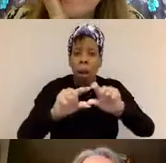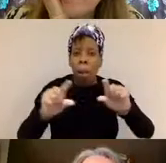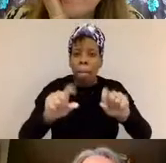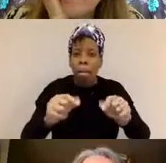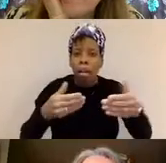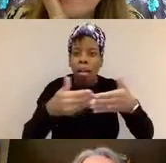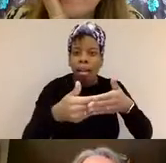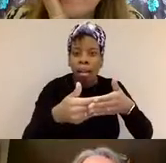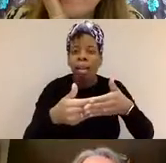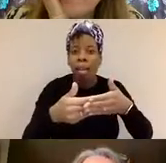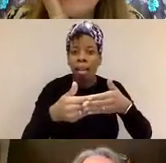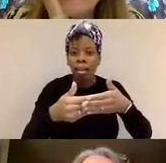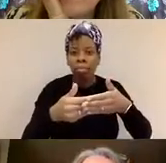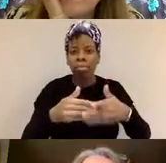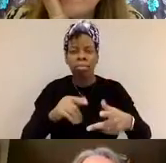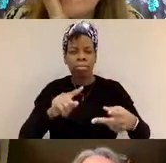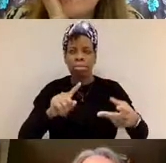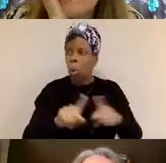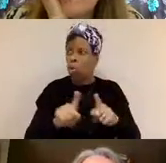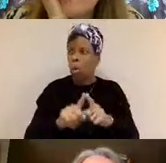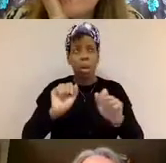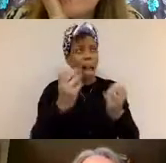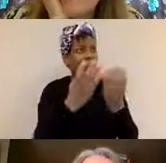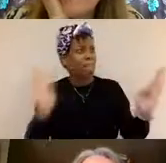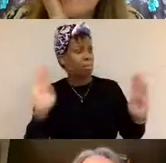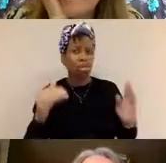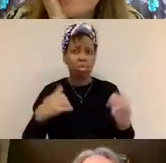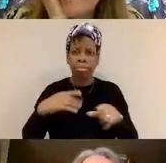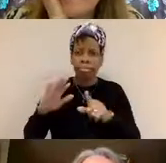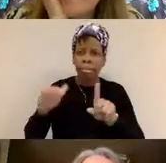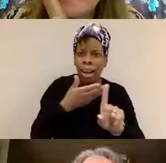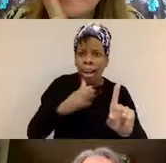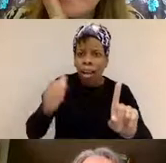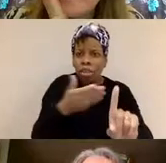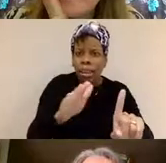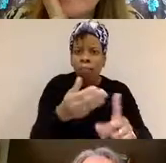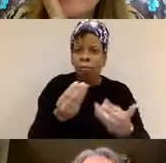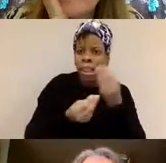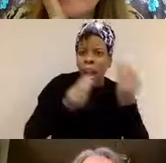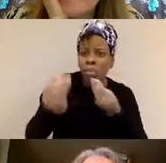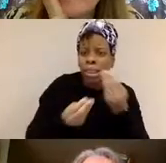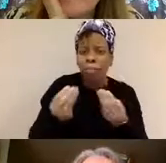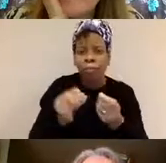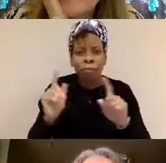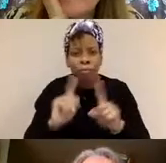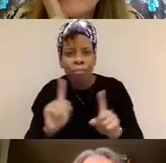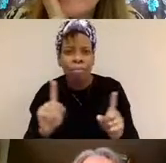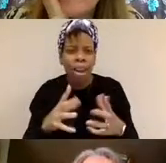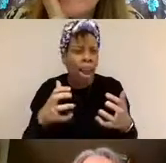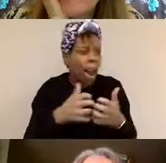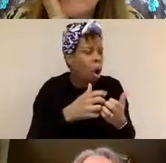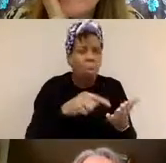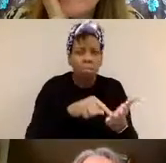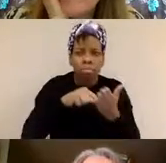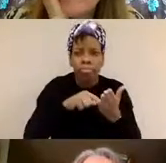what story you want to tell with that exhibition. So thinking about the narrative and how you want to interpret the exhibition and how you